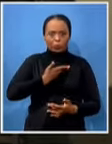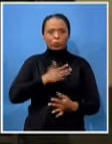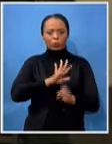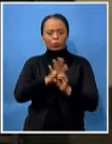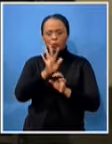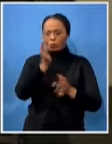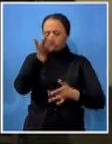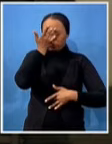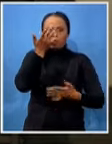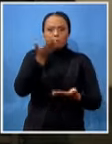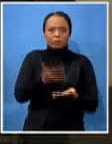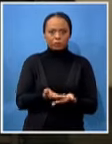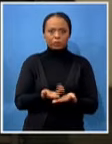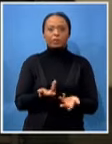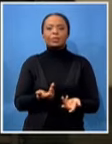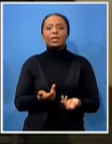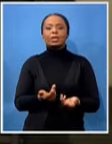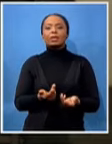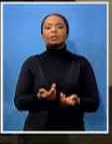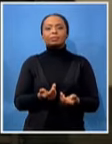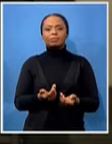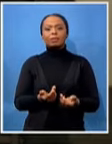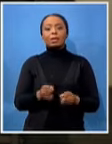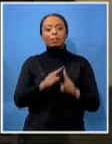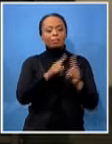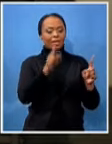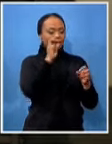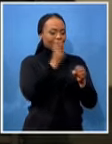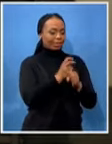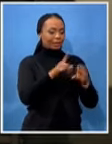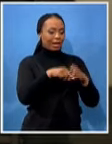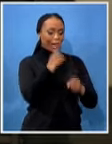show readiness. And we've got a team